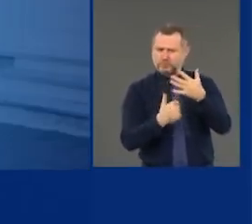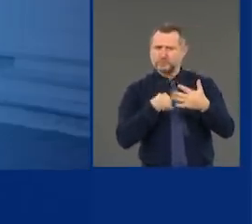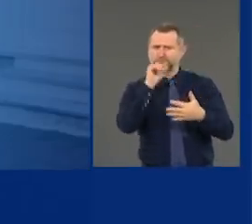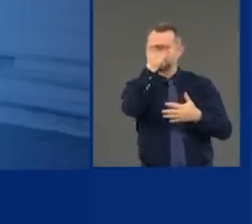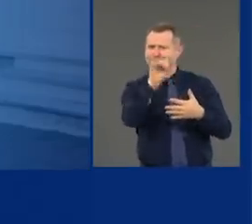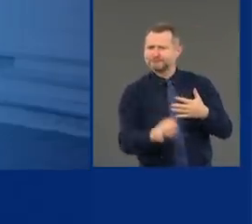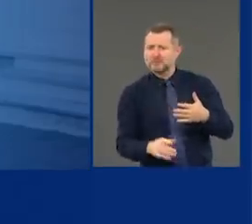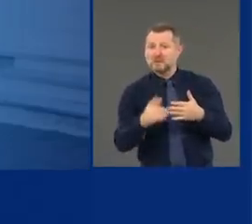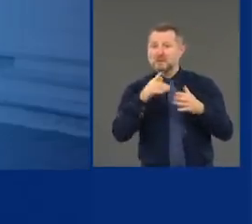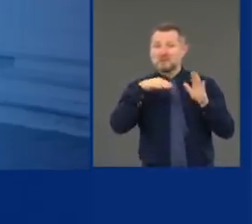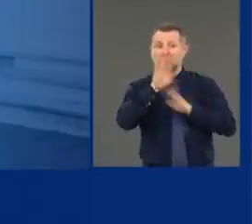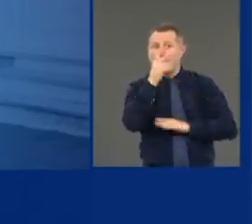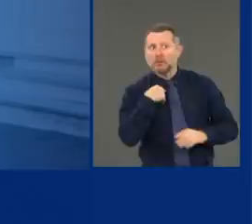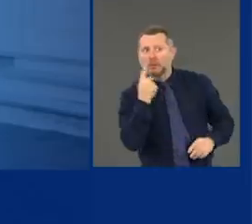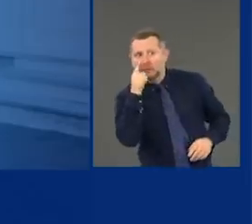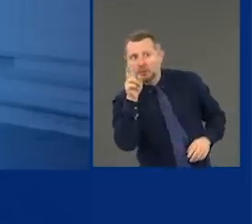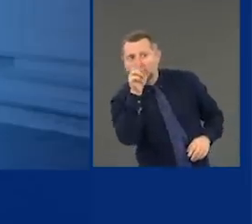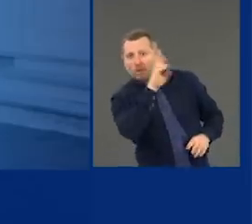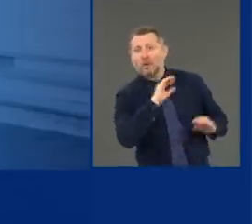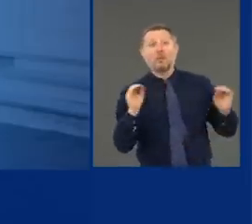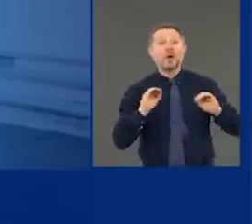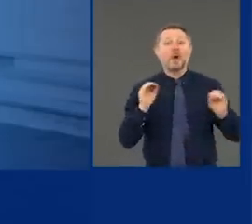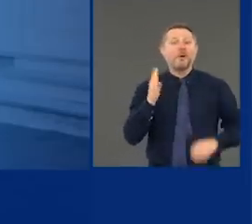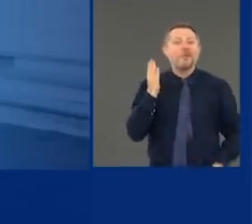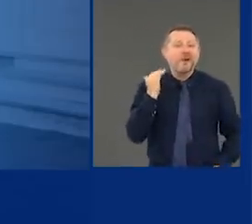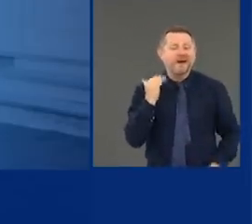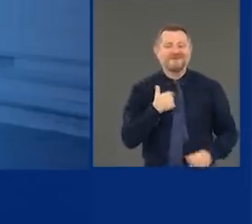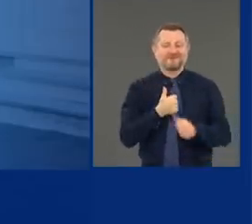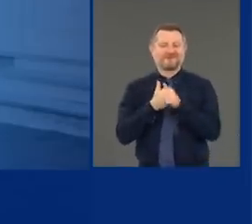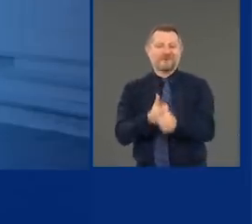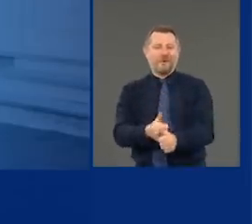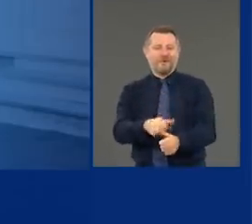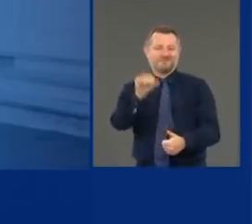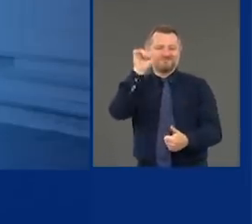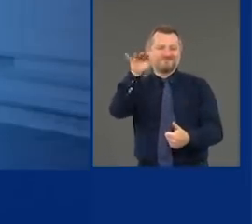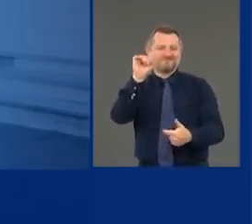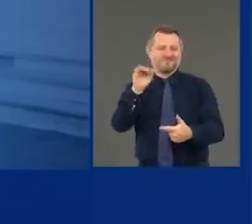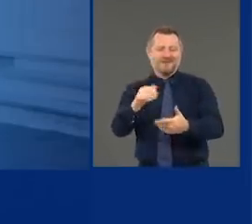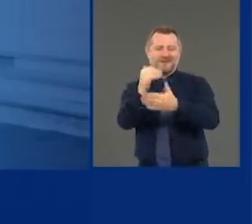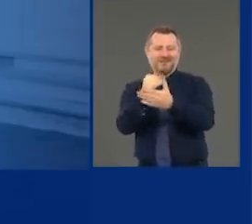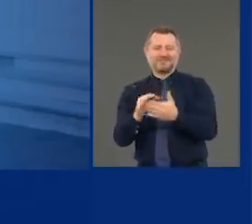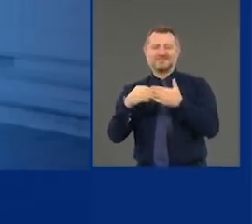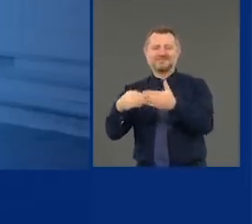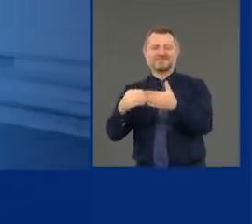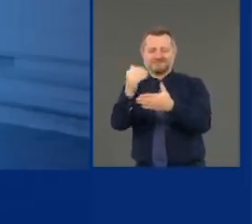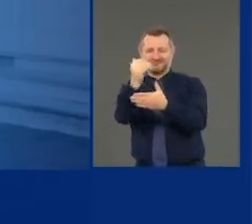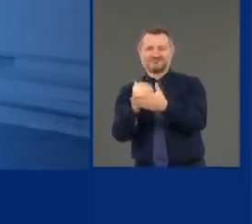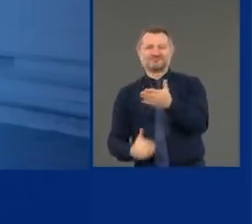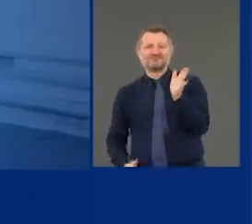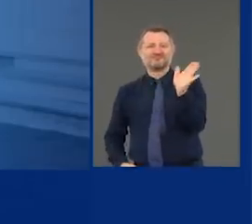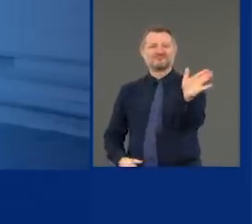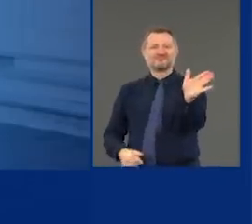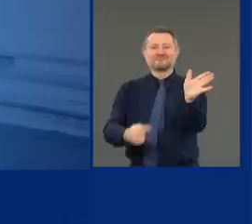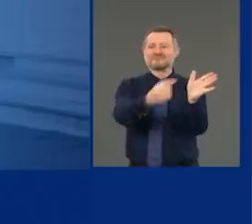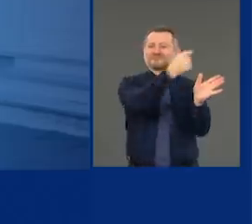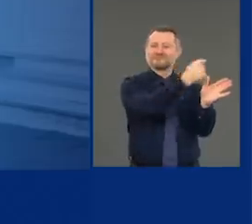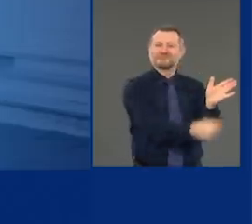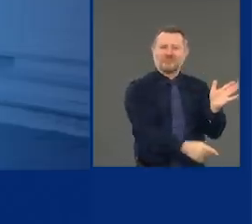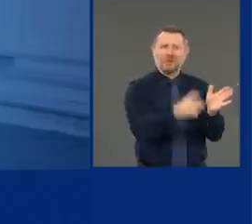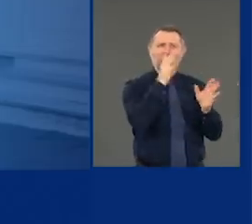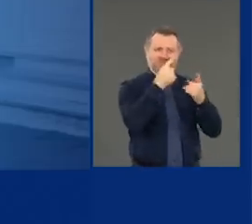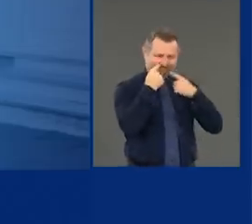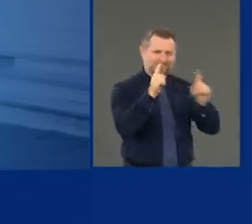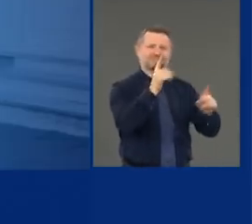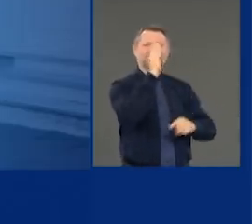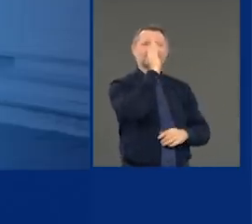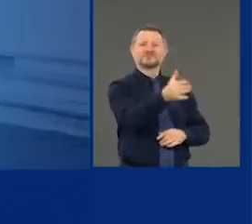spike. We know that it works if it's followed. So the same guidelines apply to New